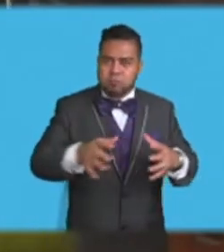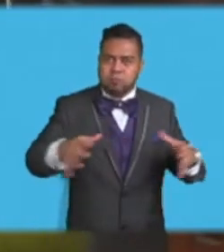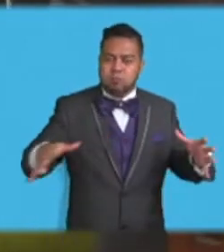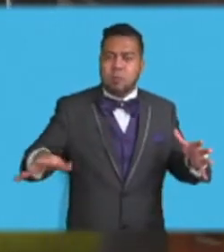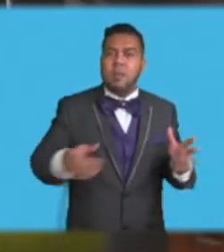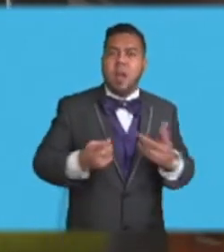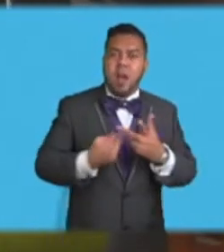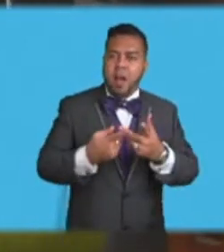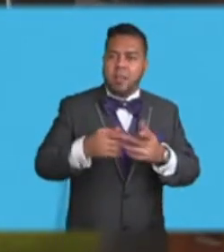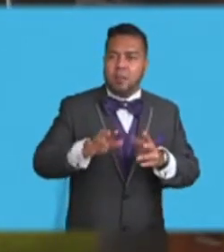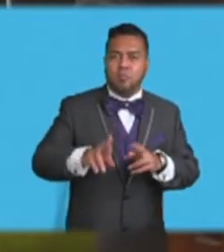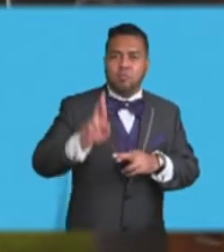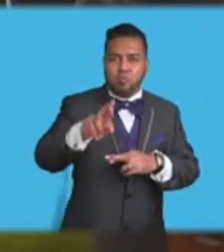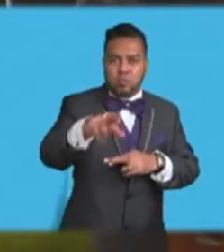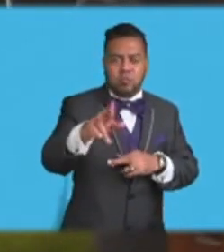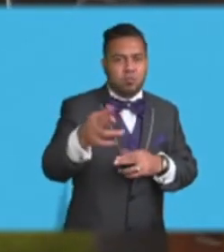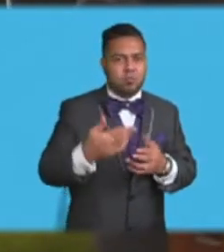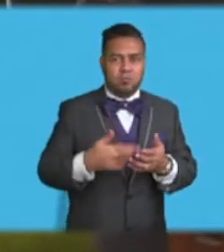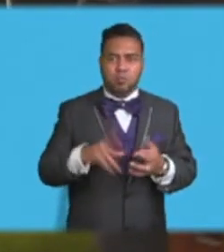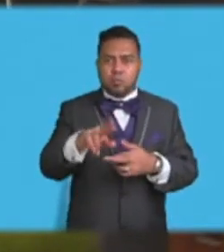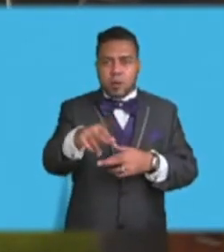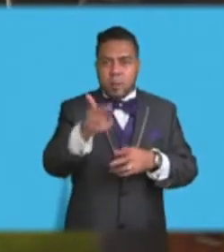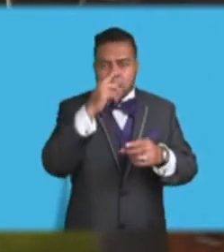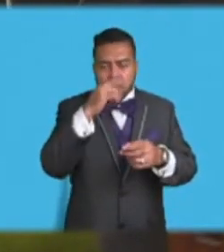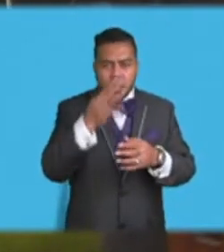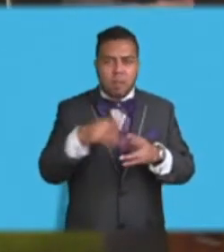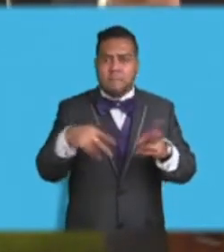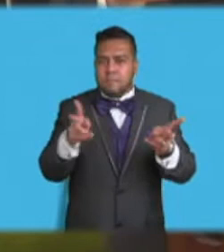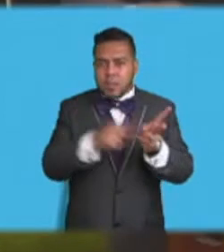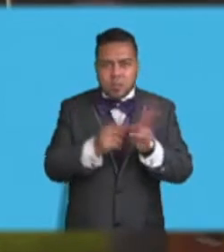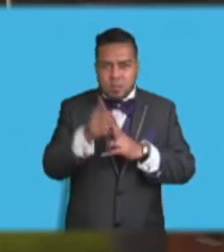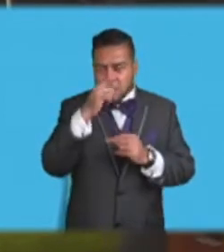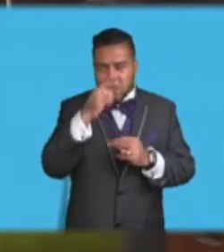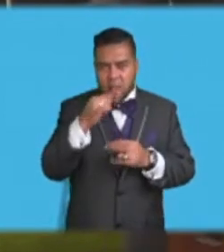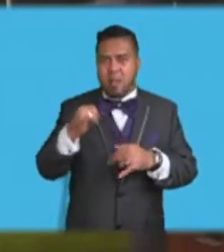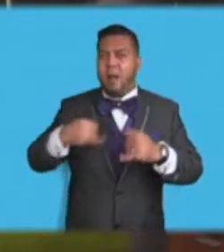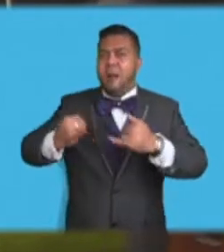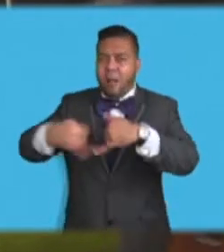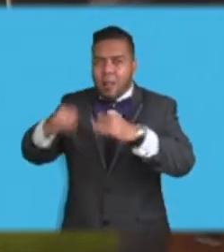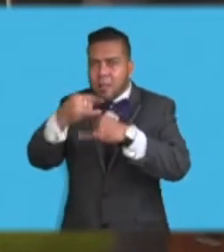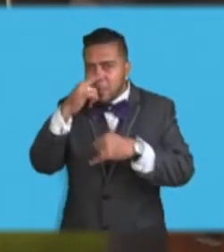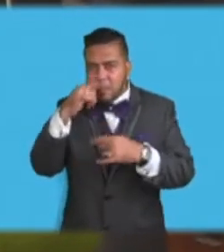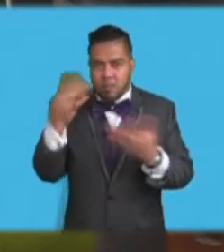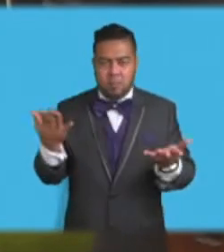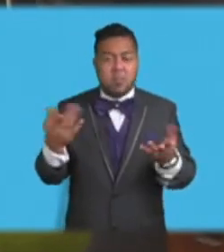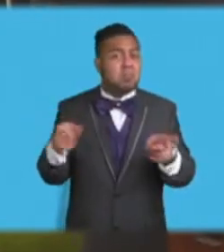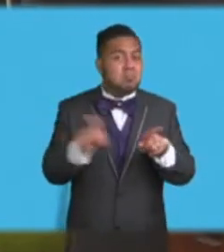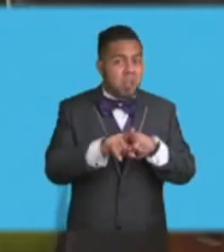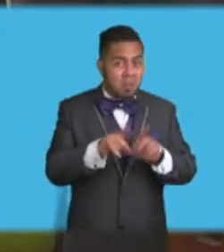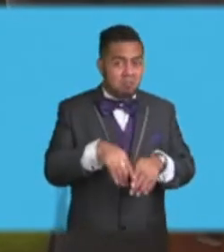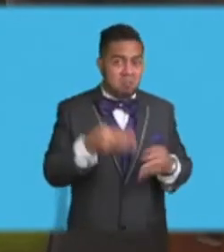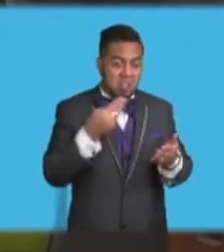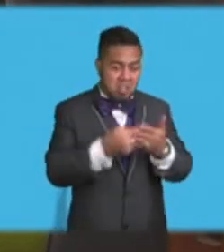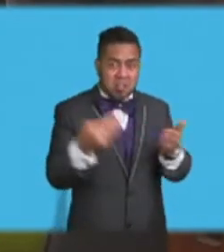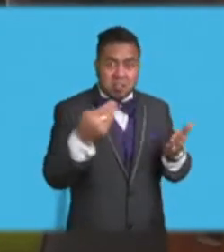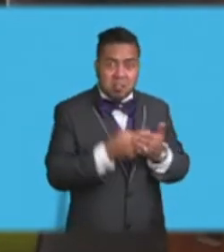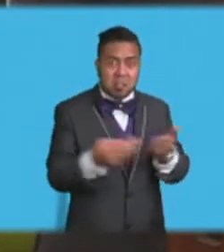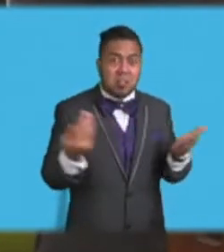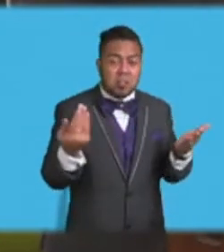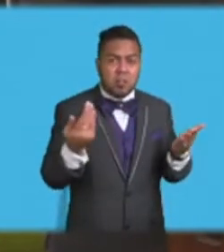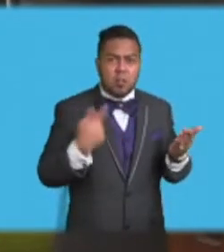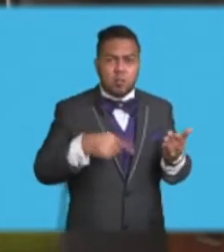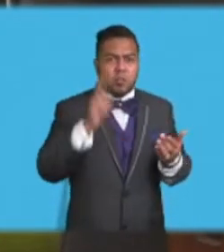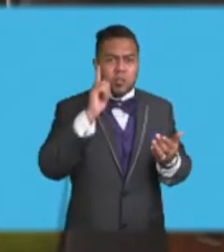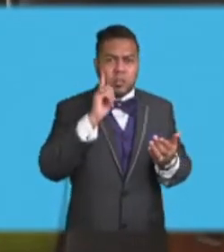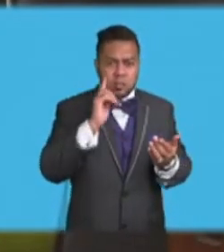the cutting-edge technologies. Assessing the comments made by the opposition in relation to the e-ticketing, one could imagine where Fiji would be in the